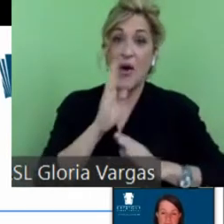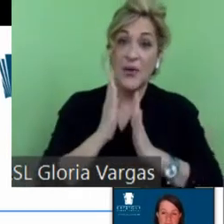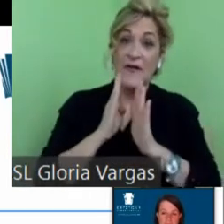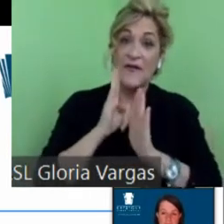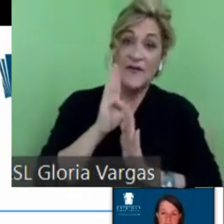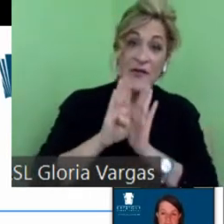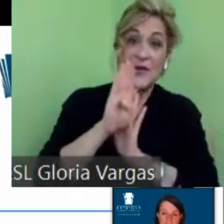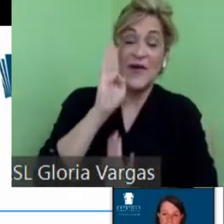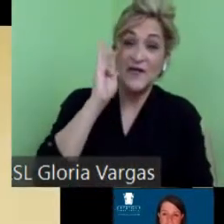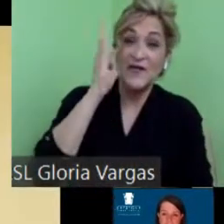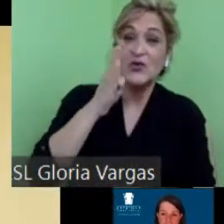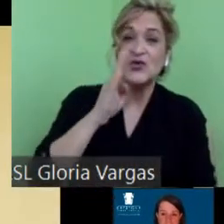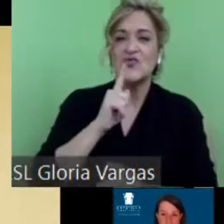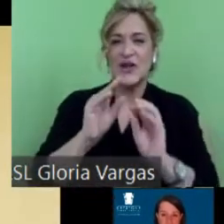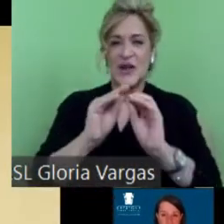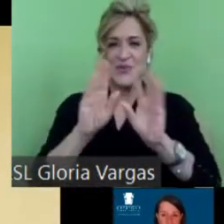bright.